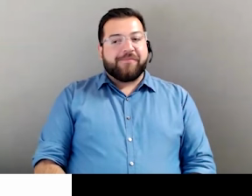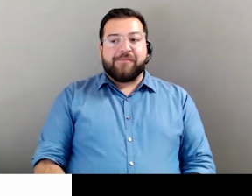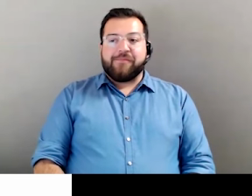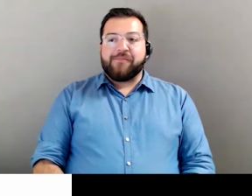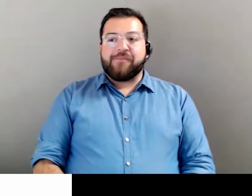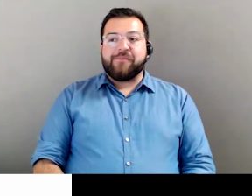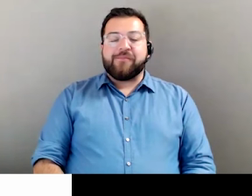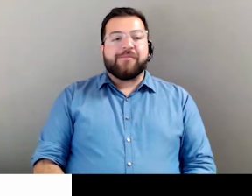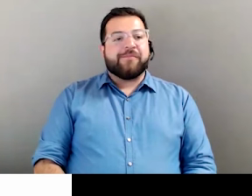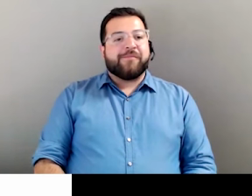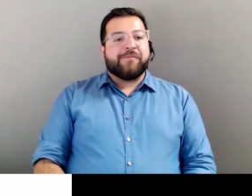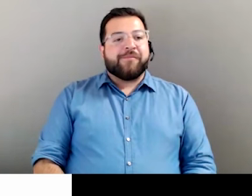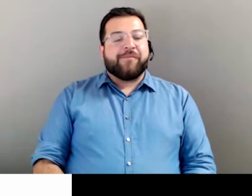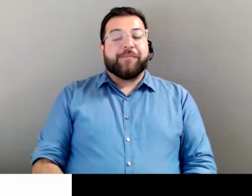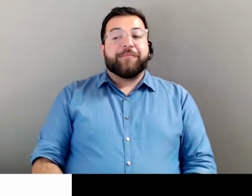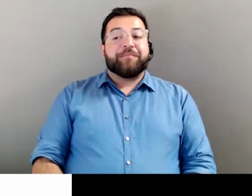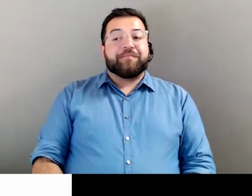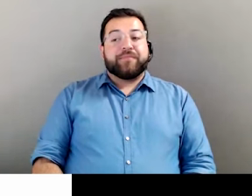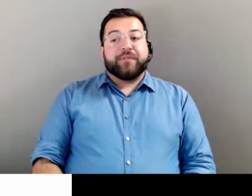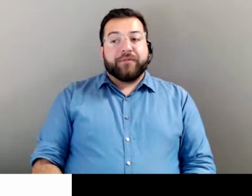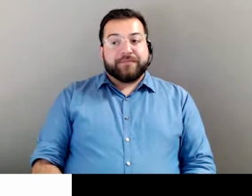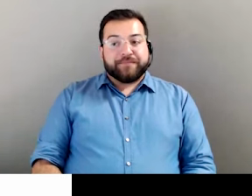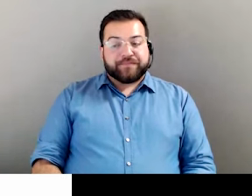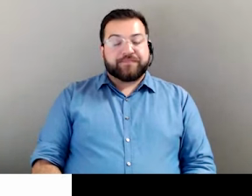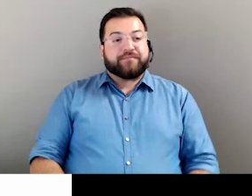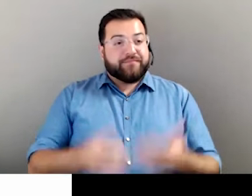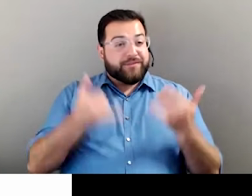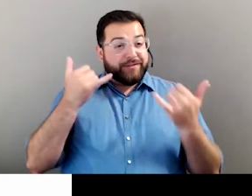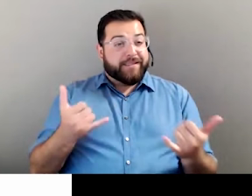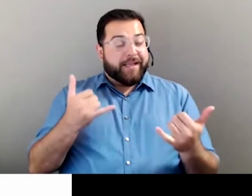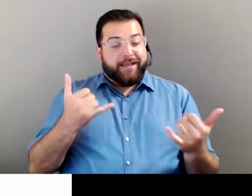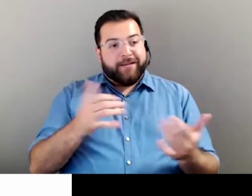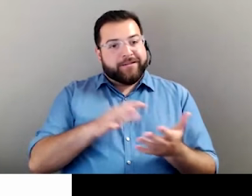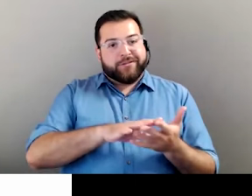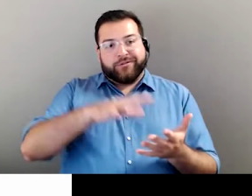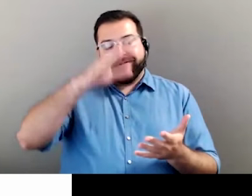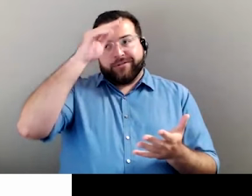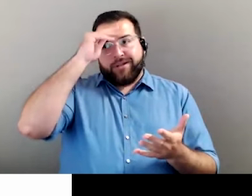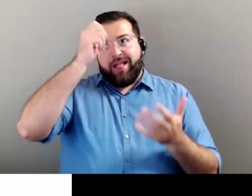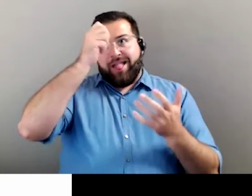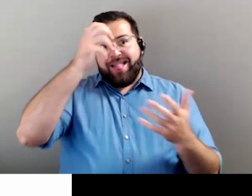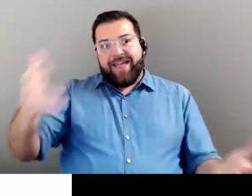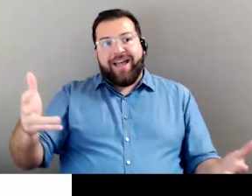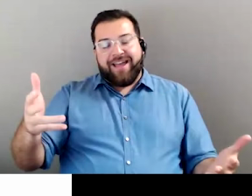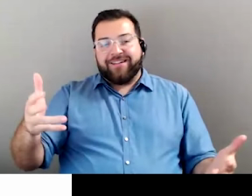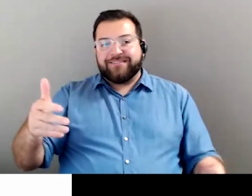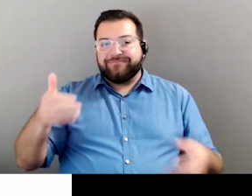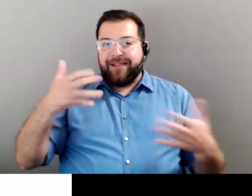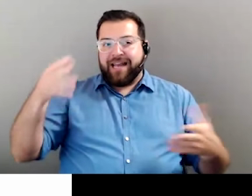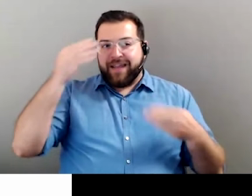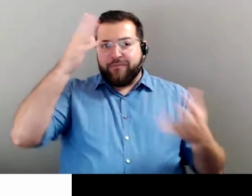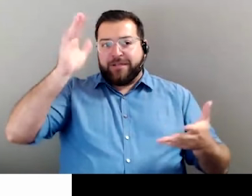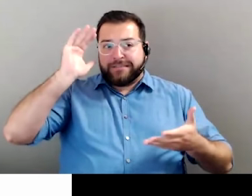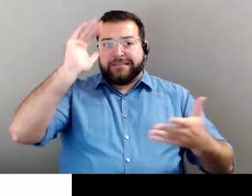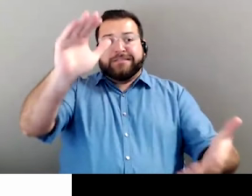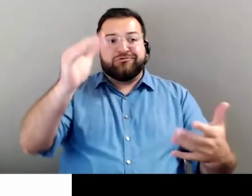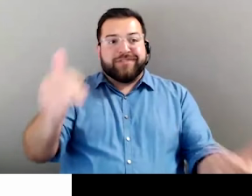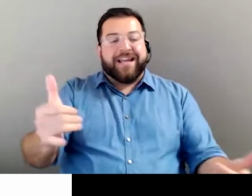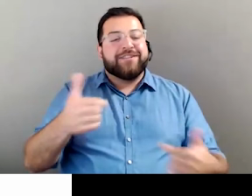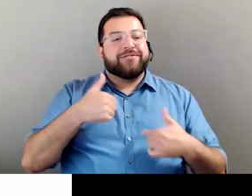So today, you're gonna learn a lot of things. There's gonna be a lot of information thrown at you today. We're gonna talk about Title IX, what it